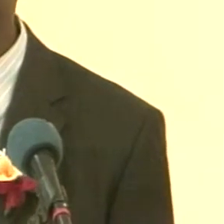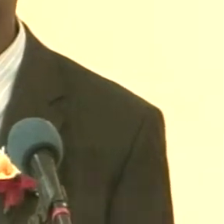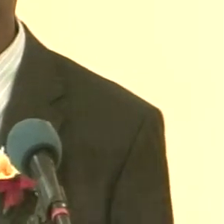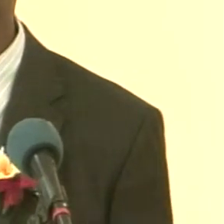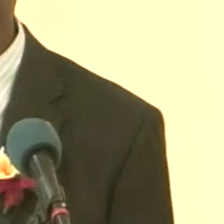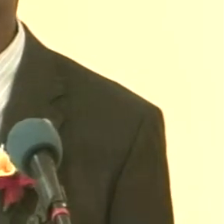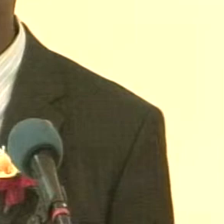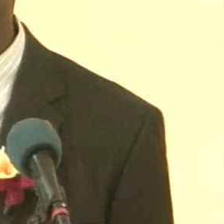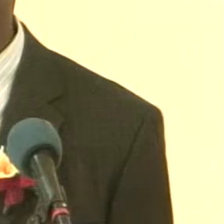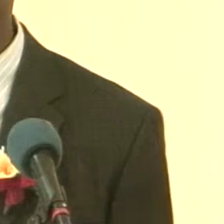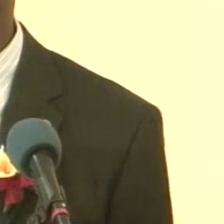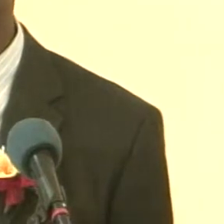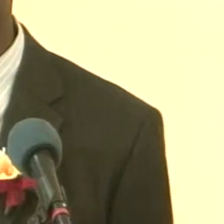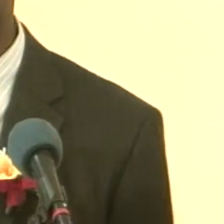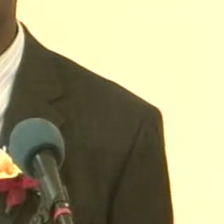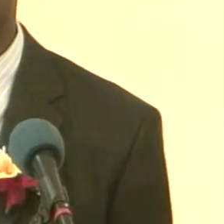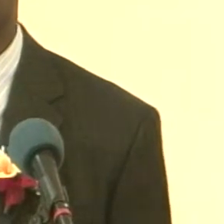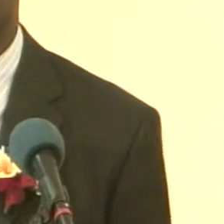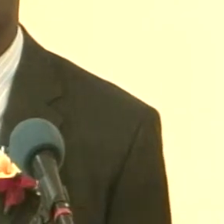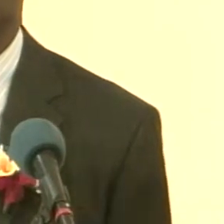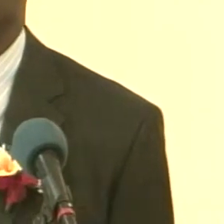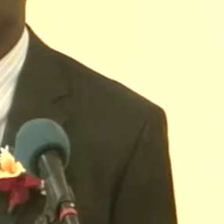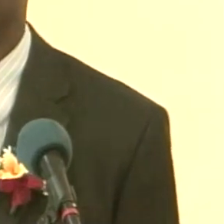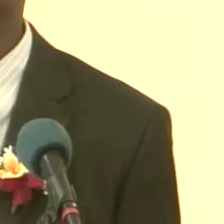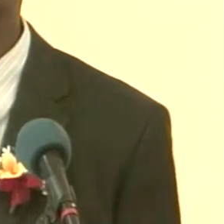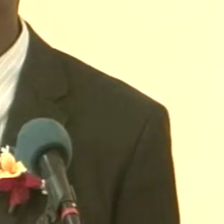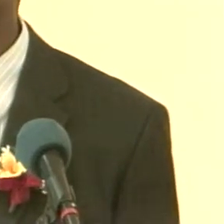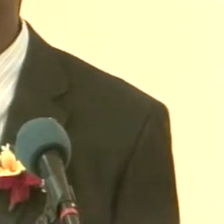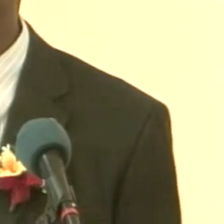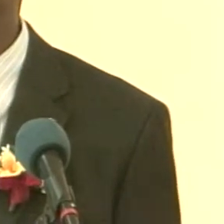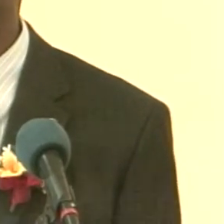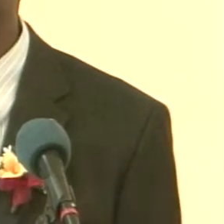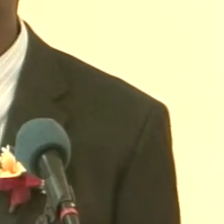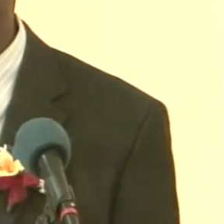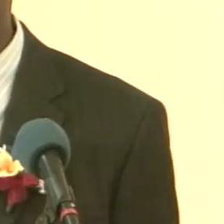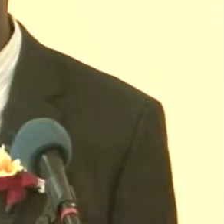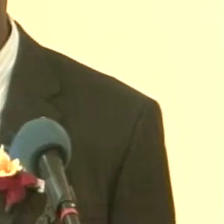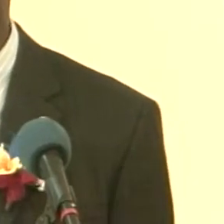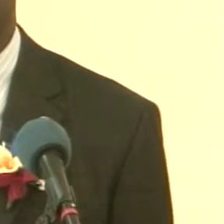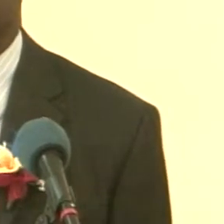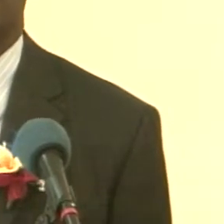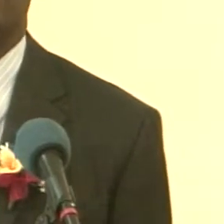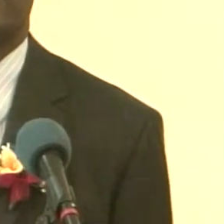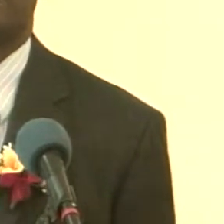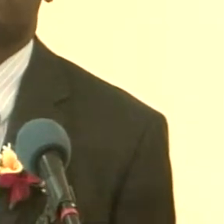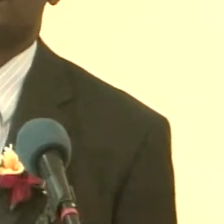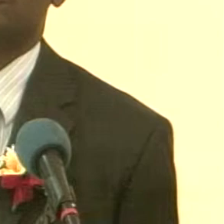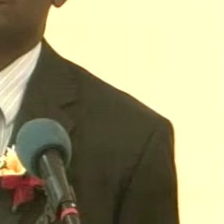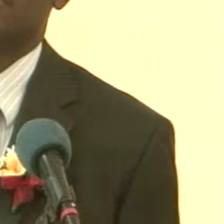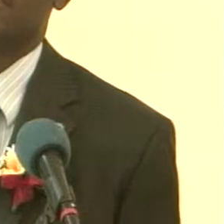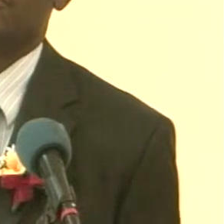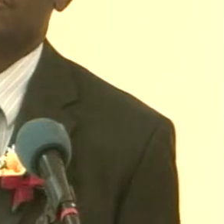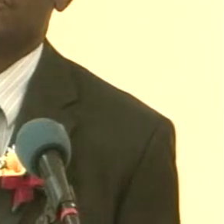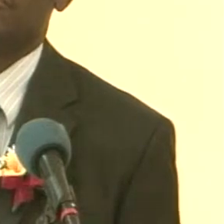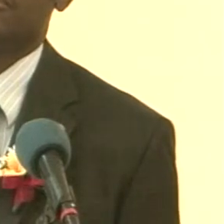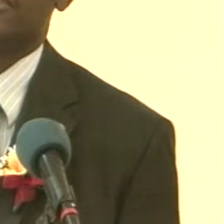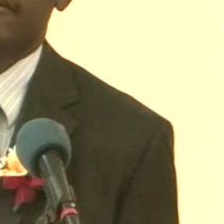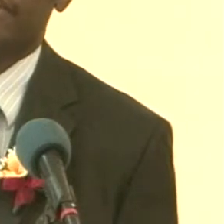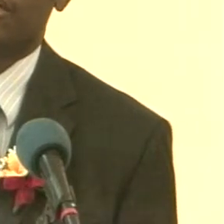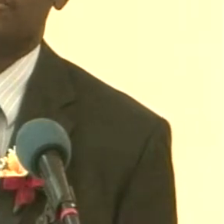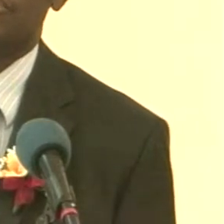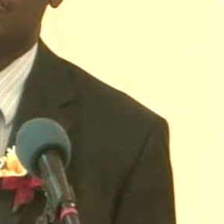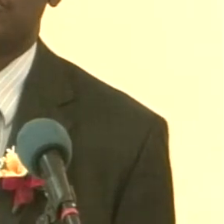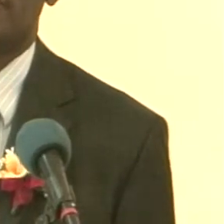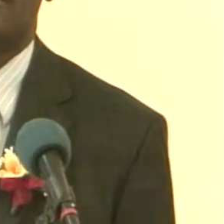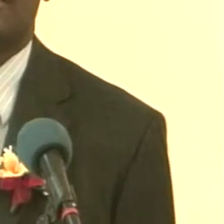6 persons representing this nation on the FIFA list. That is what I believe, and I believe that if you